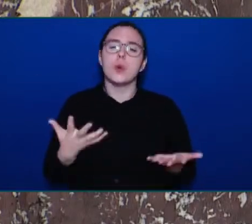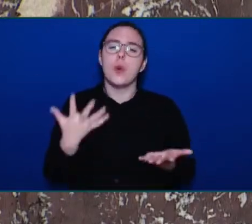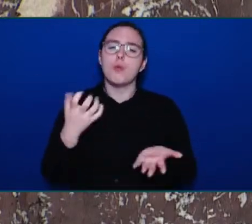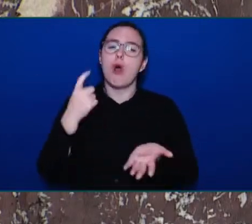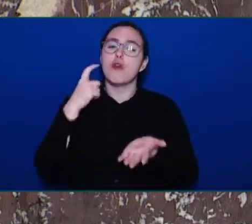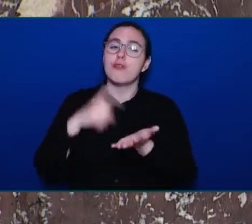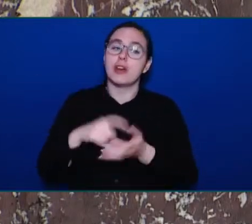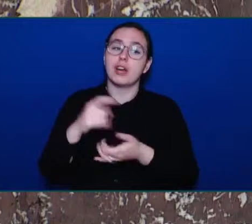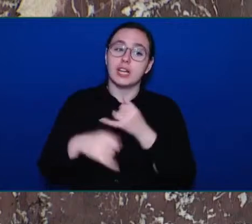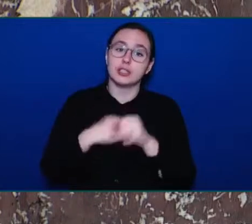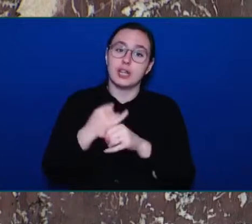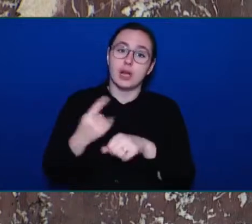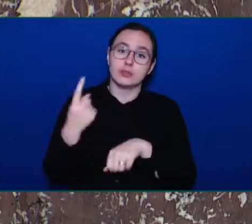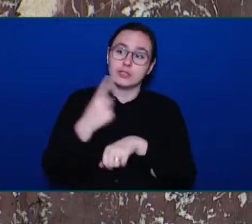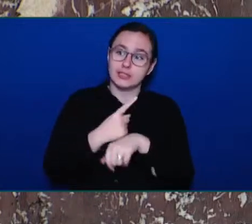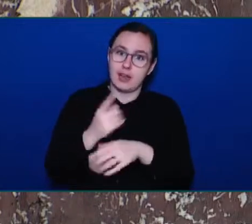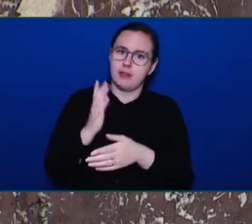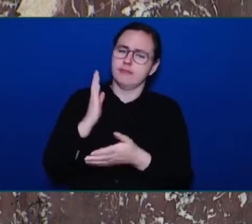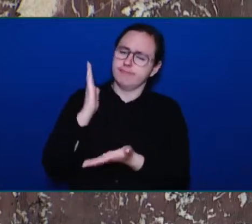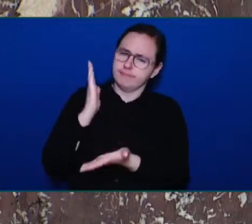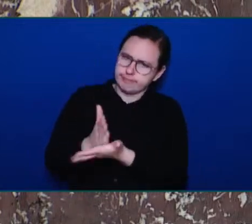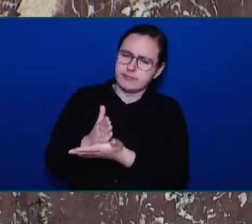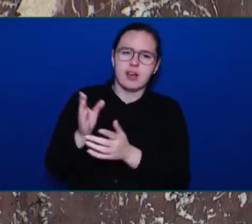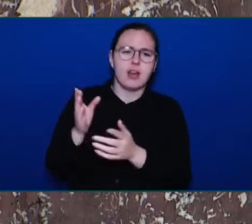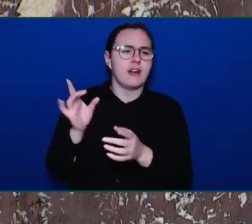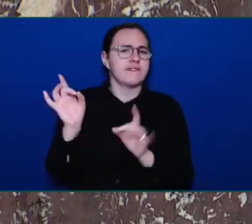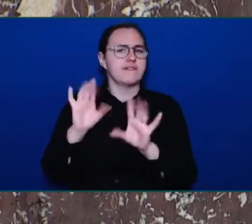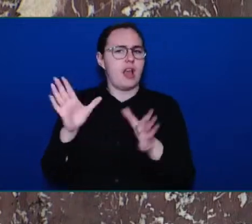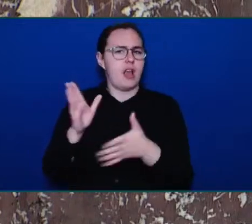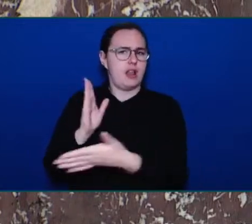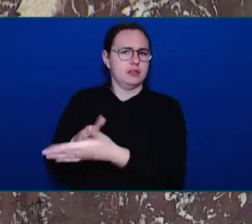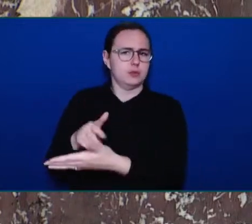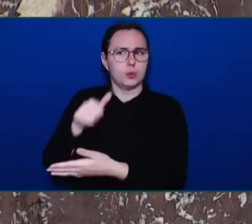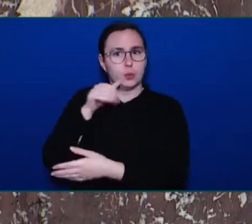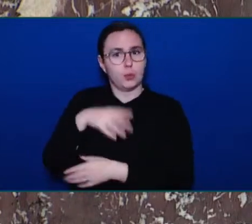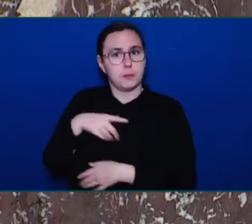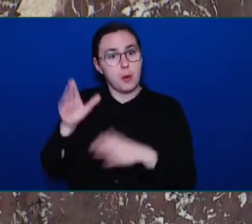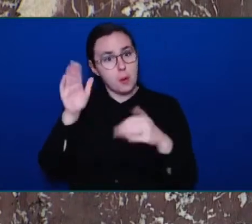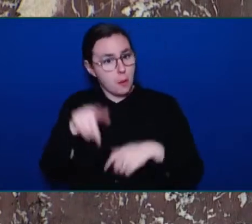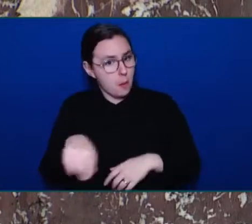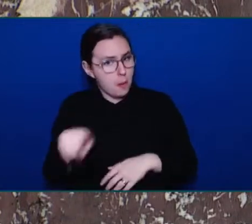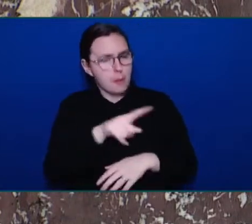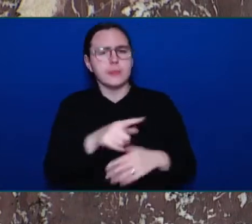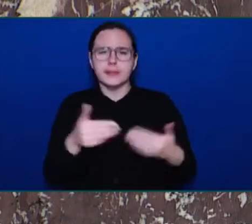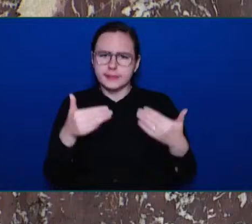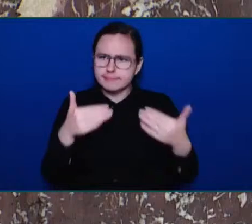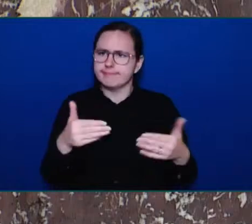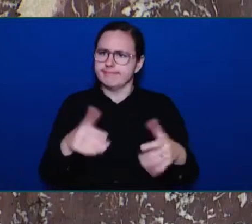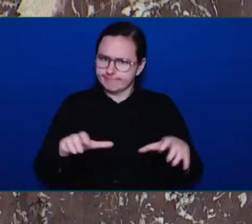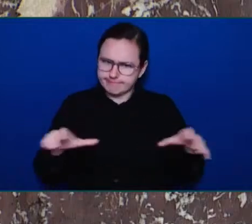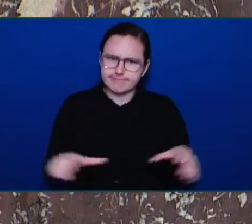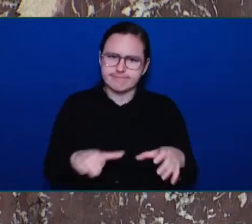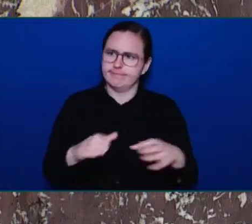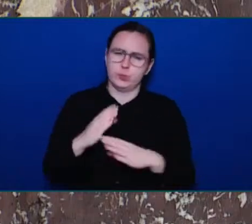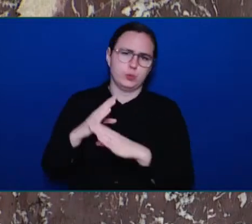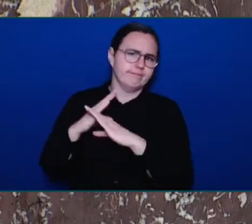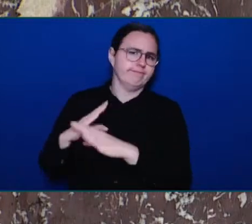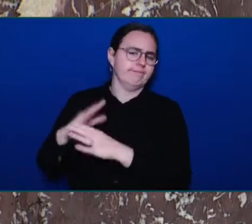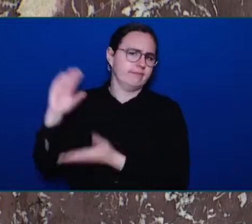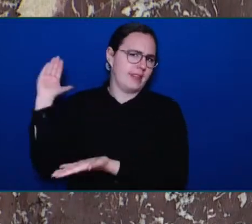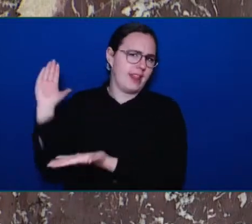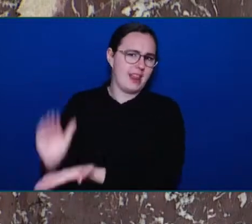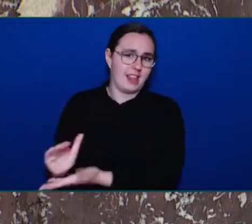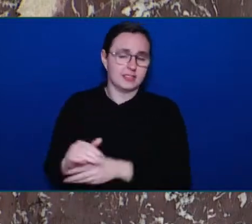raising awareness, but also to act. Let us empower women and girls and continue to do the important work in this House